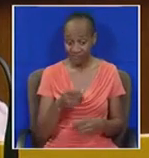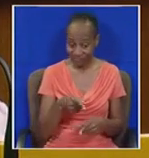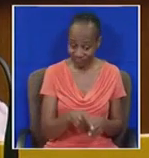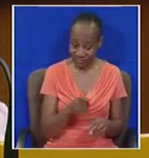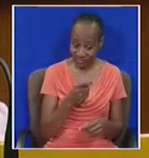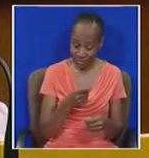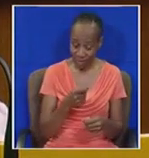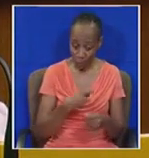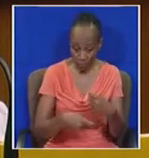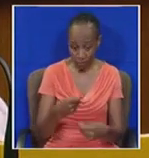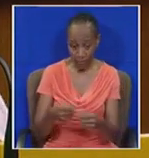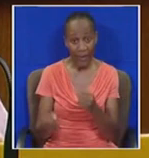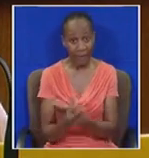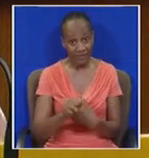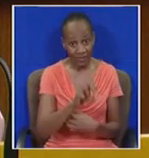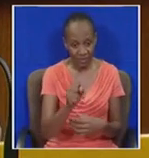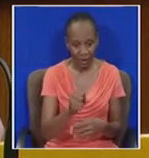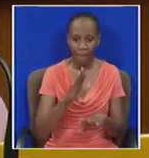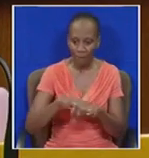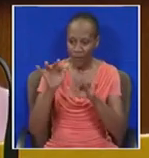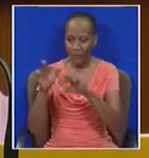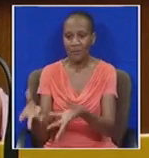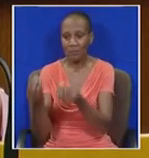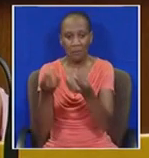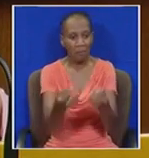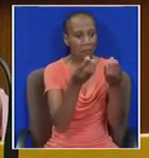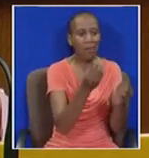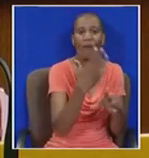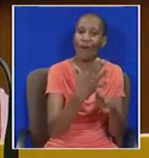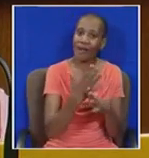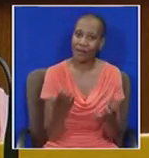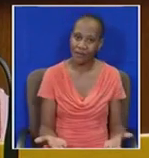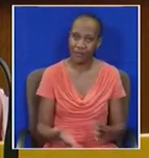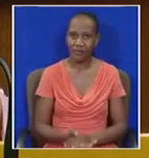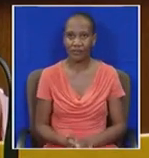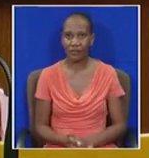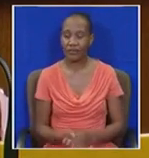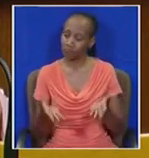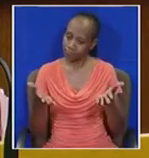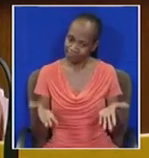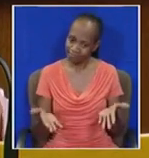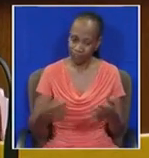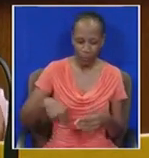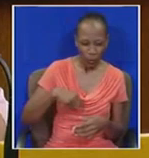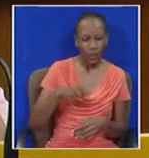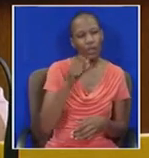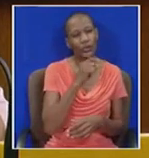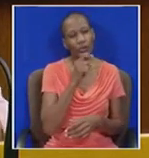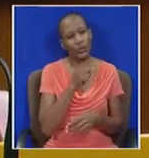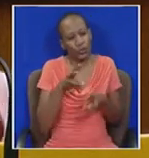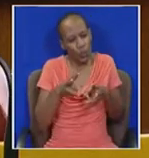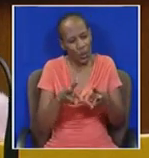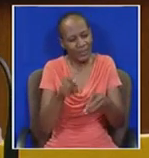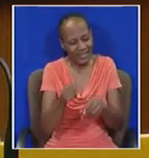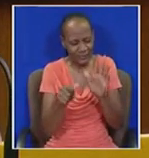and more jobs. So we are using yet another very sharp